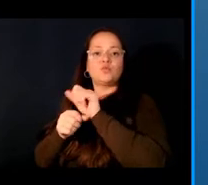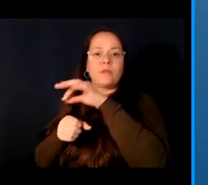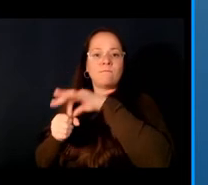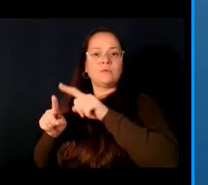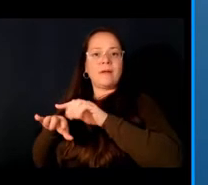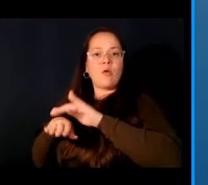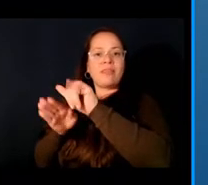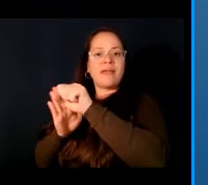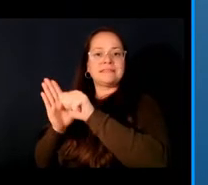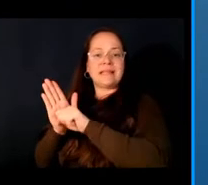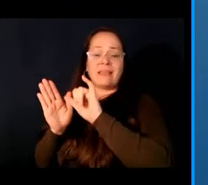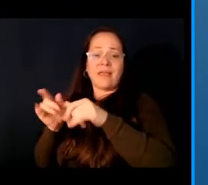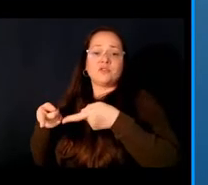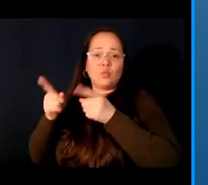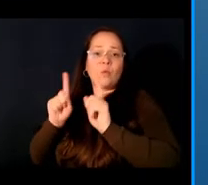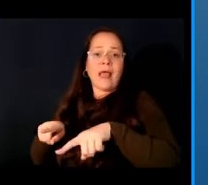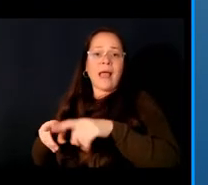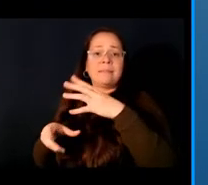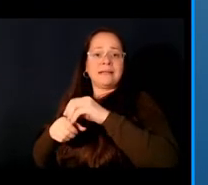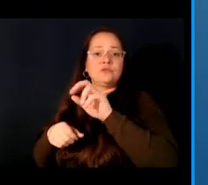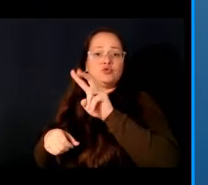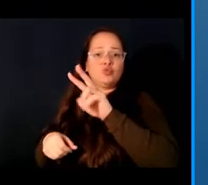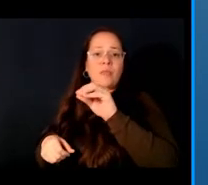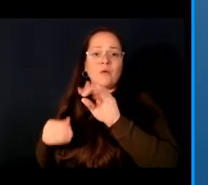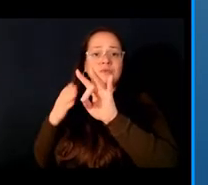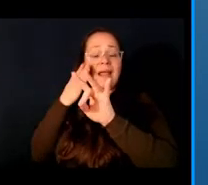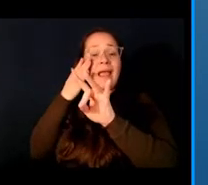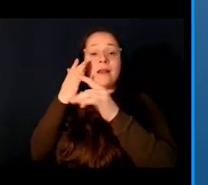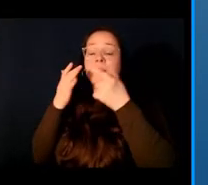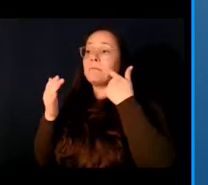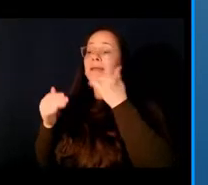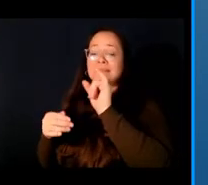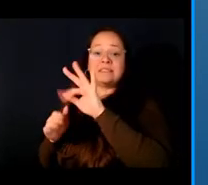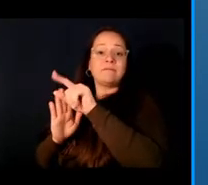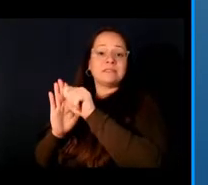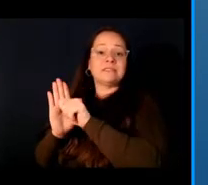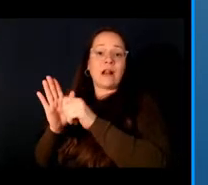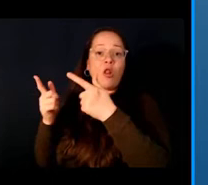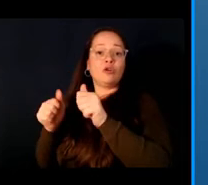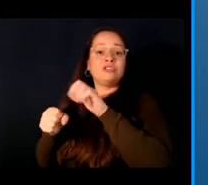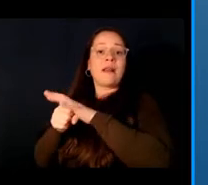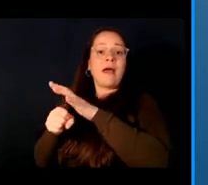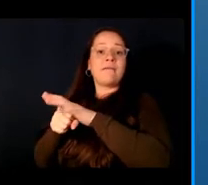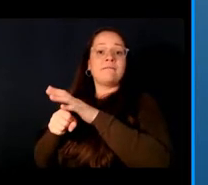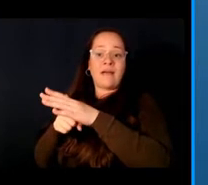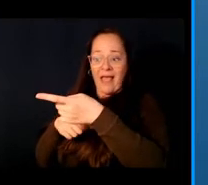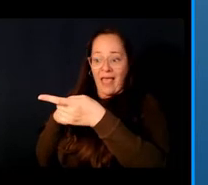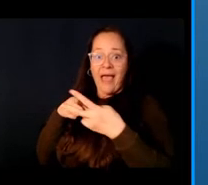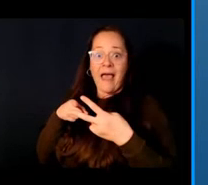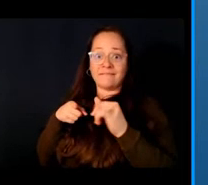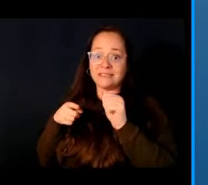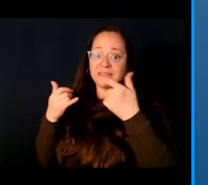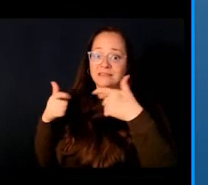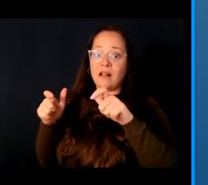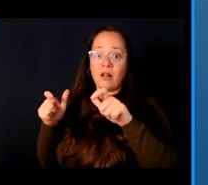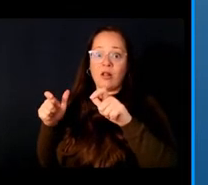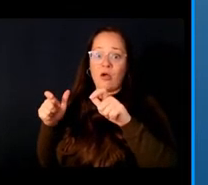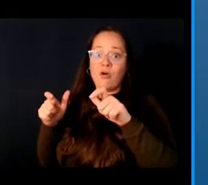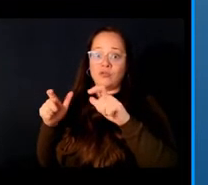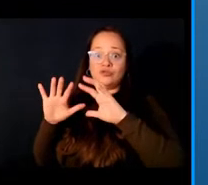happened in 2008 because if a state is large enough half of its delegates is still a big chunk of delegates so